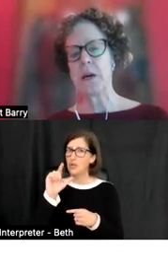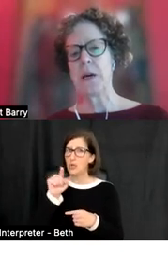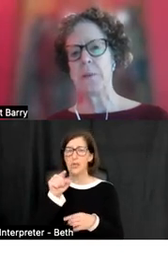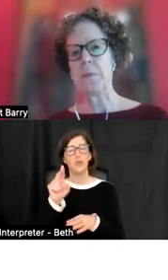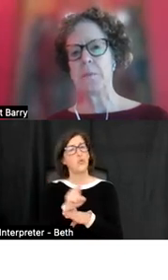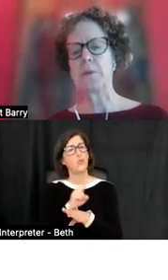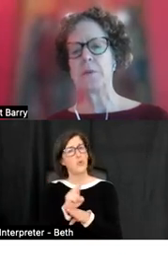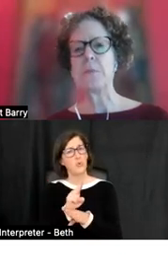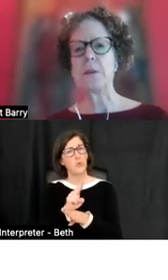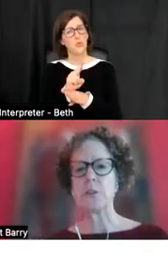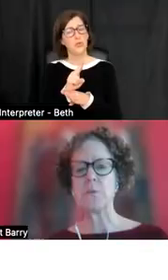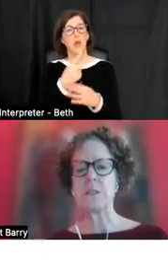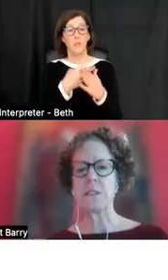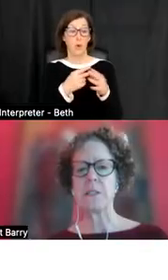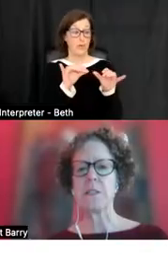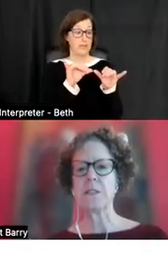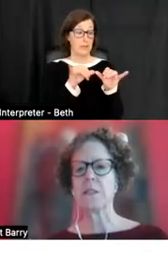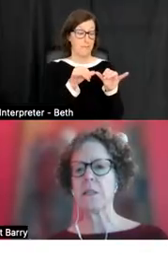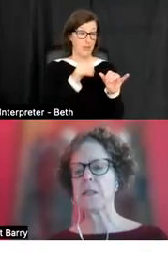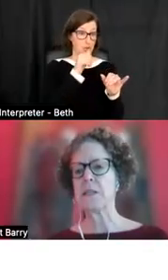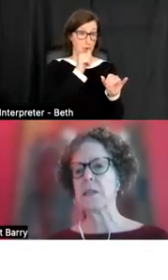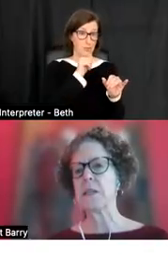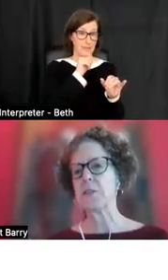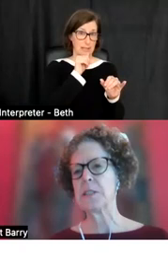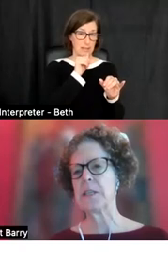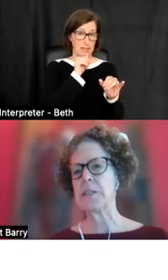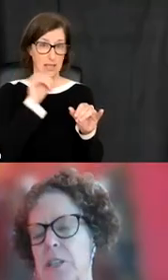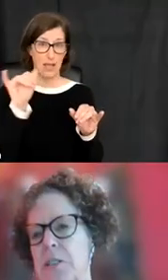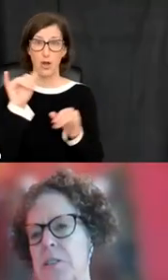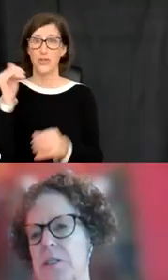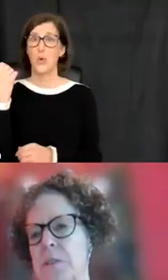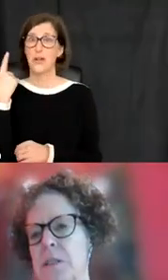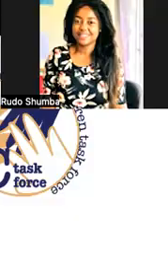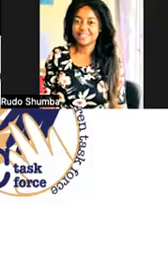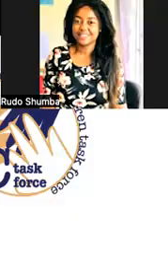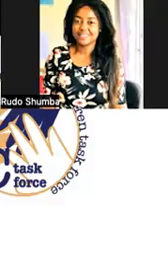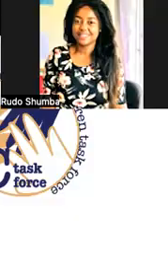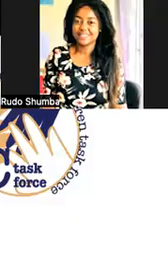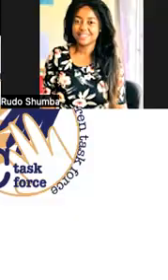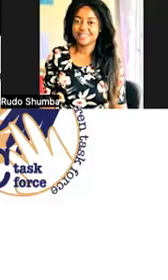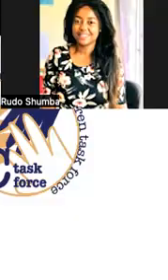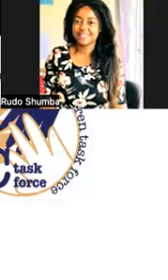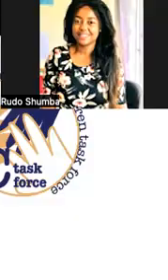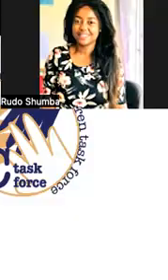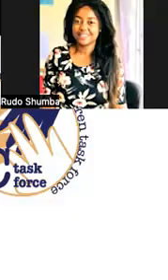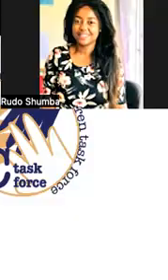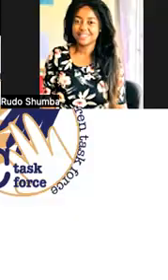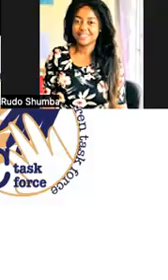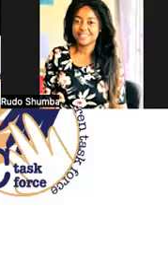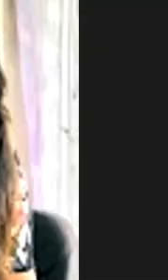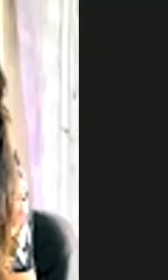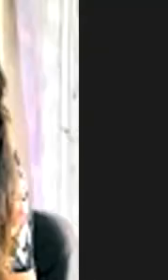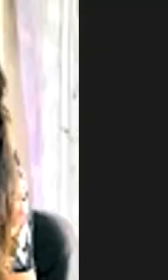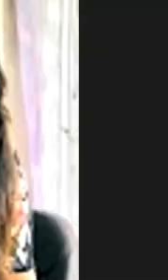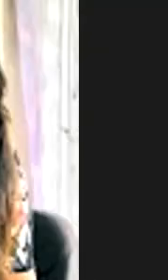use, both to measure resilience and to understand changes in resilience, that would be great.